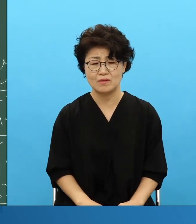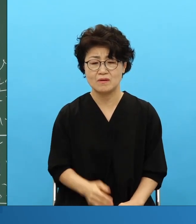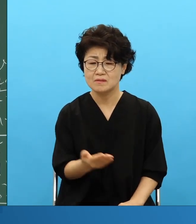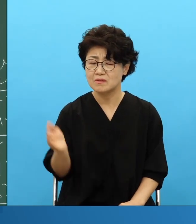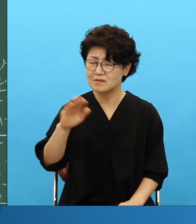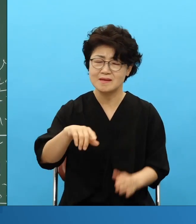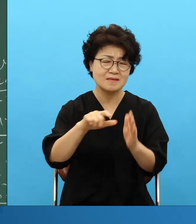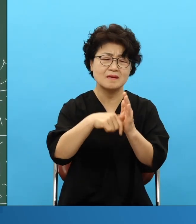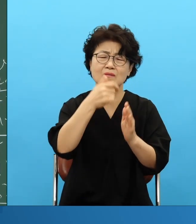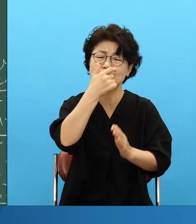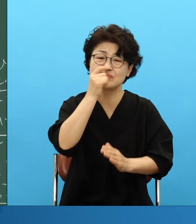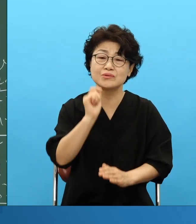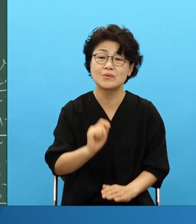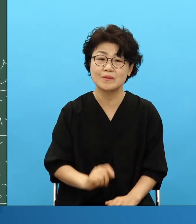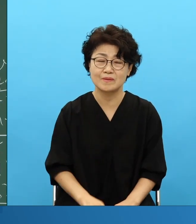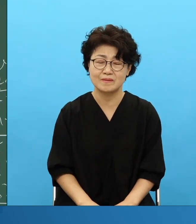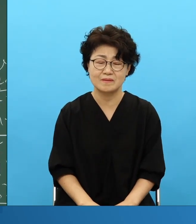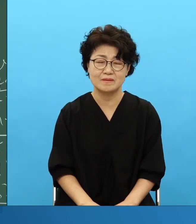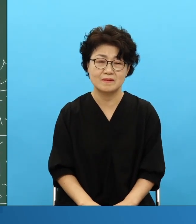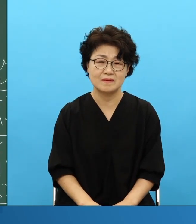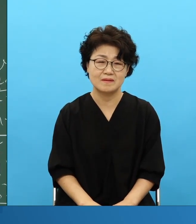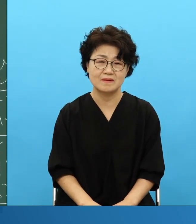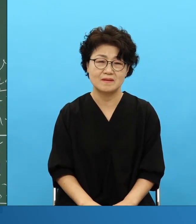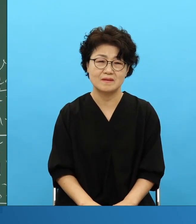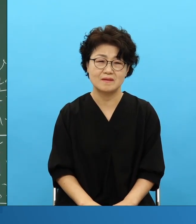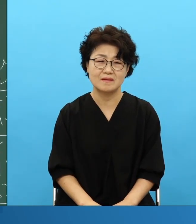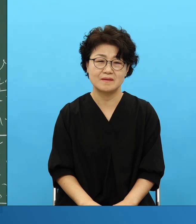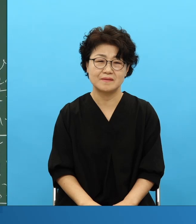no even time to do that.